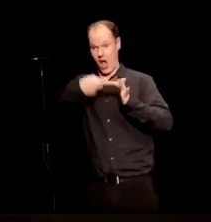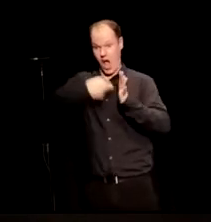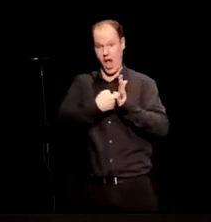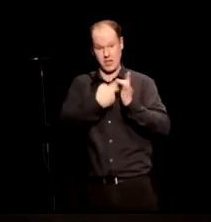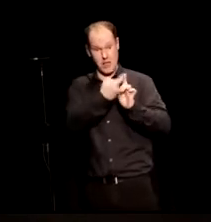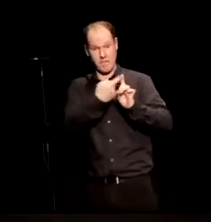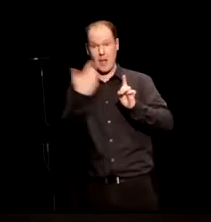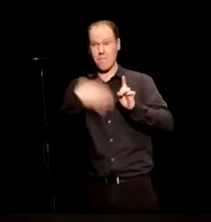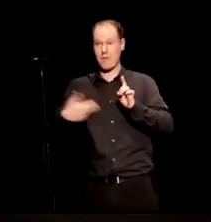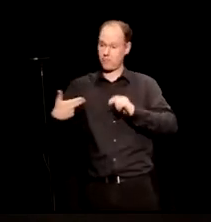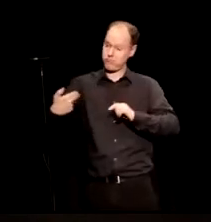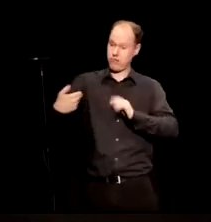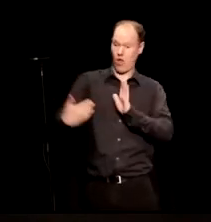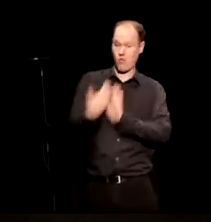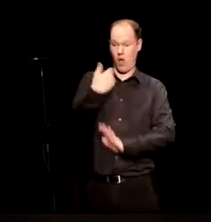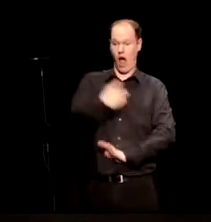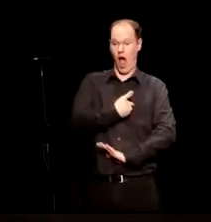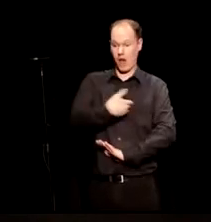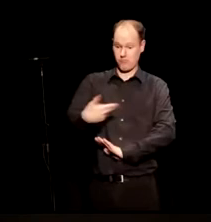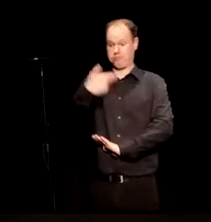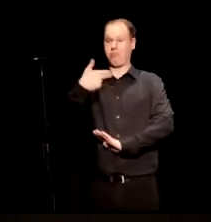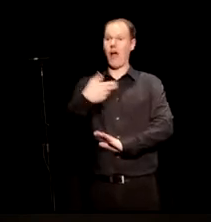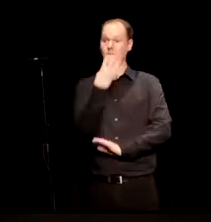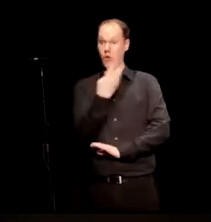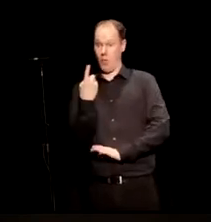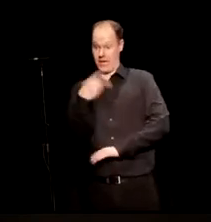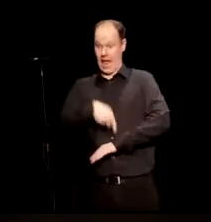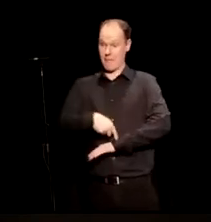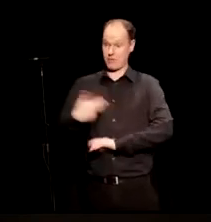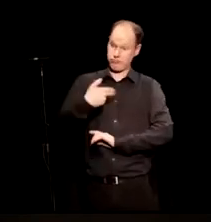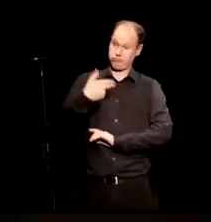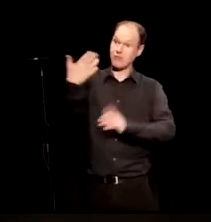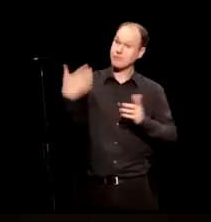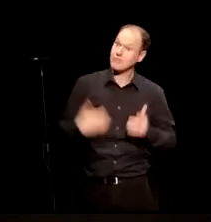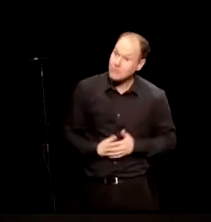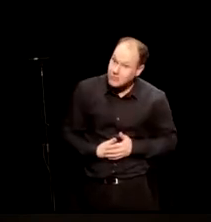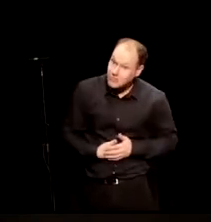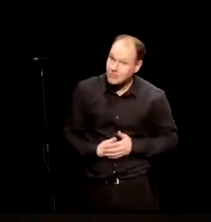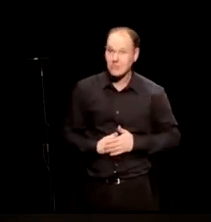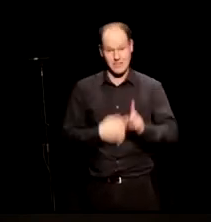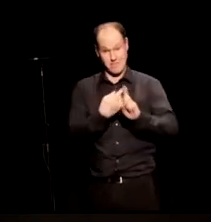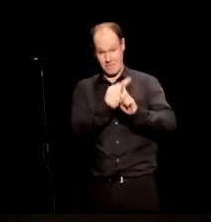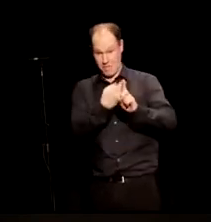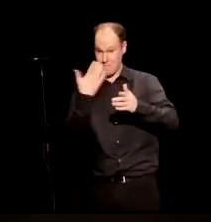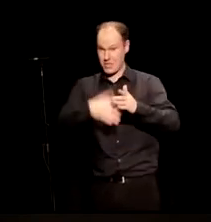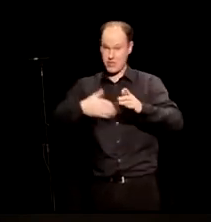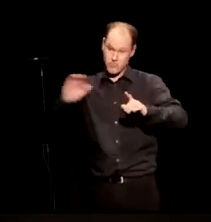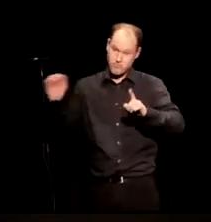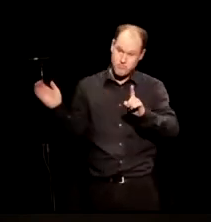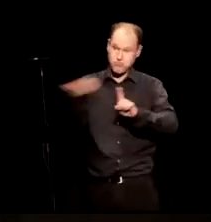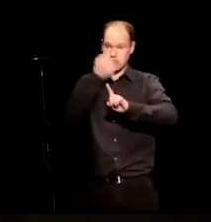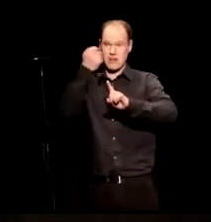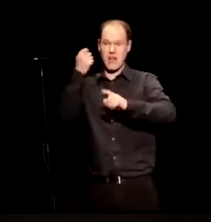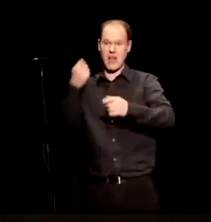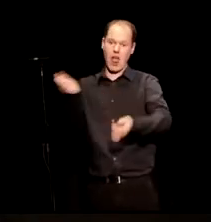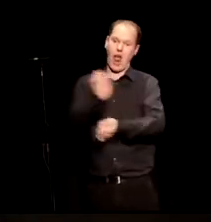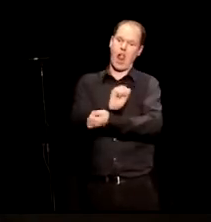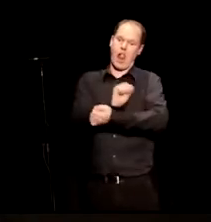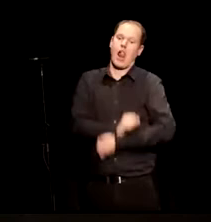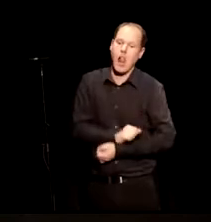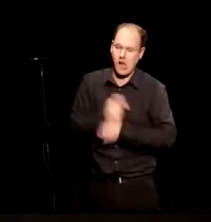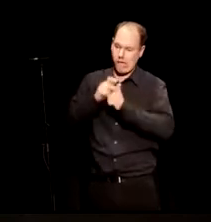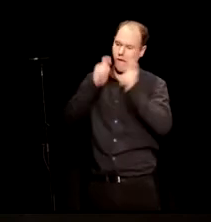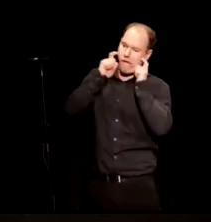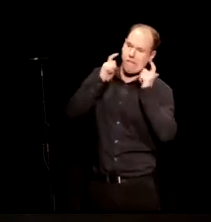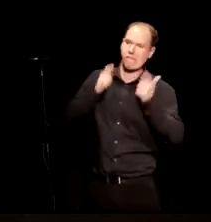shot through the heart 41 times. An old sleuth's been knocked in the head with his arms tied behind his back, a gag in his mouth, and